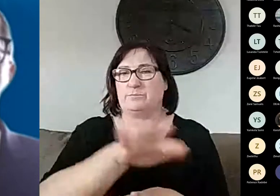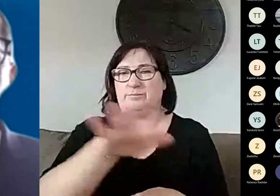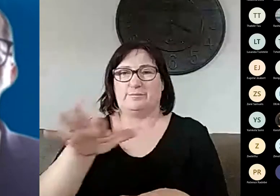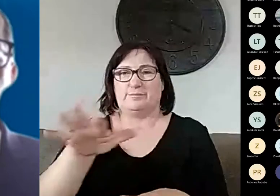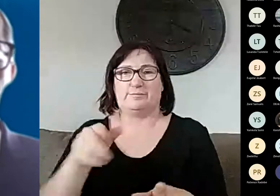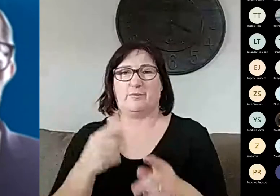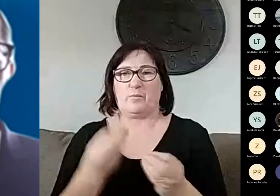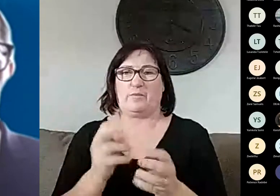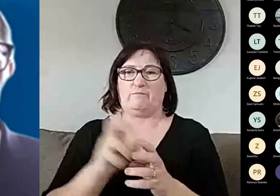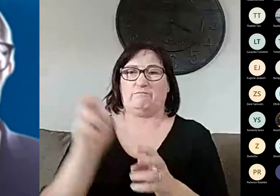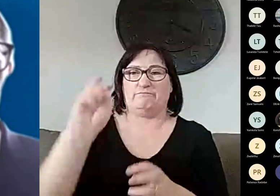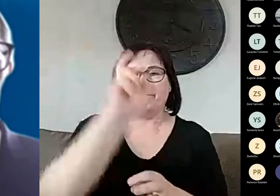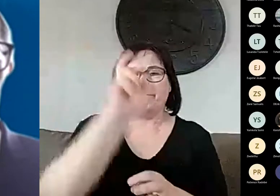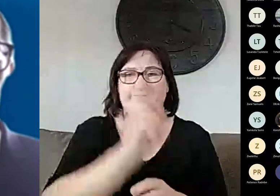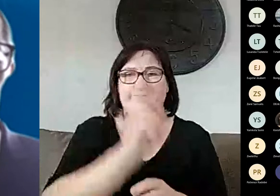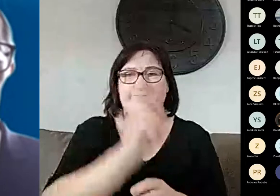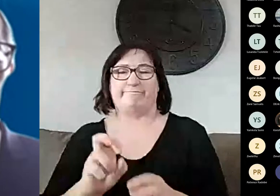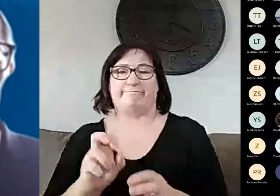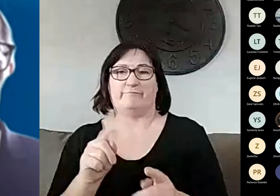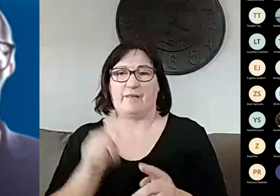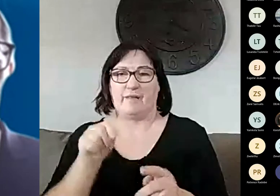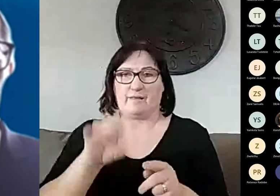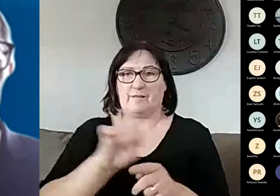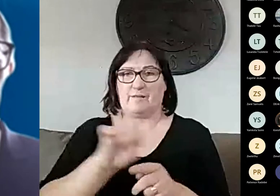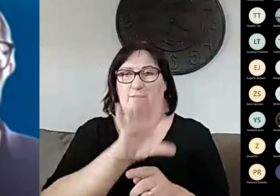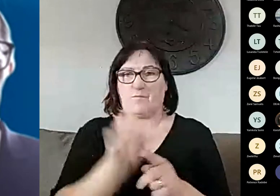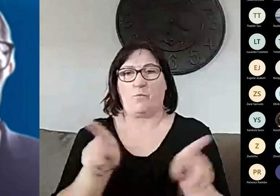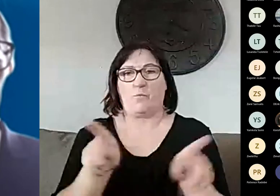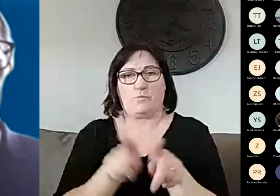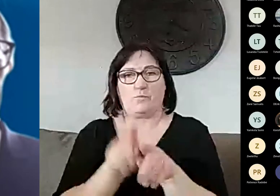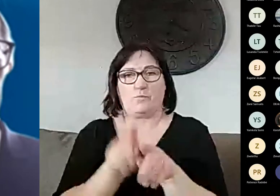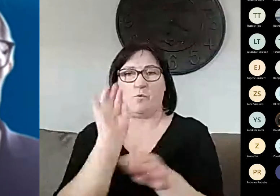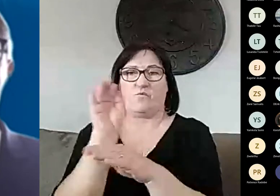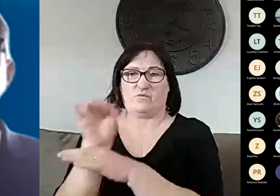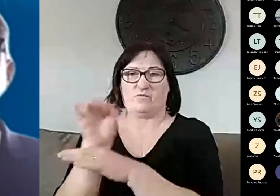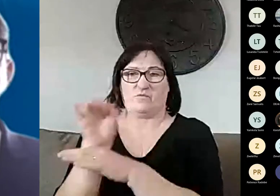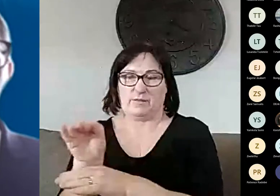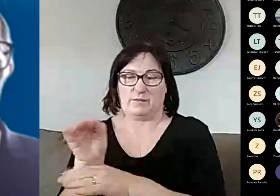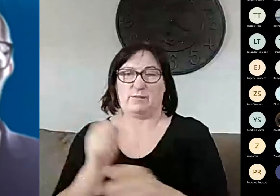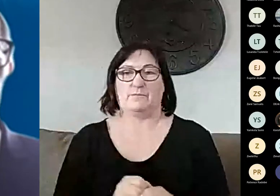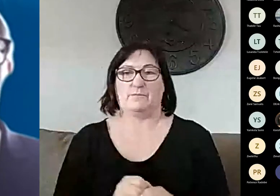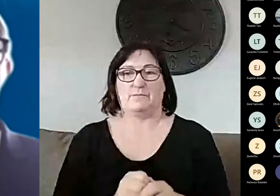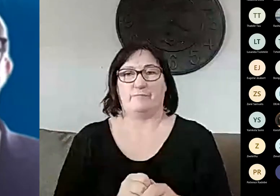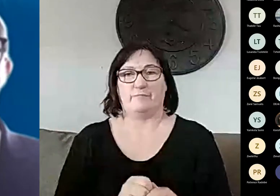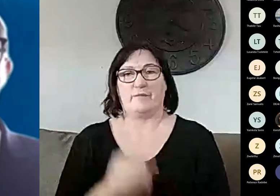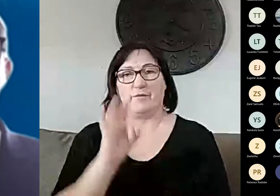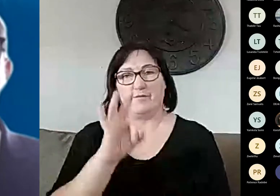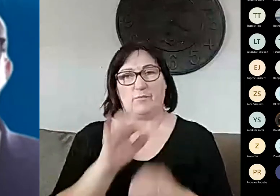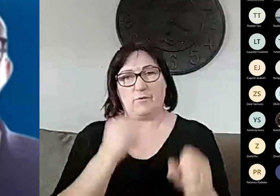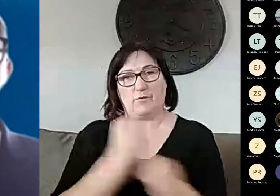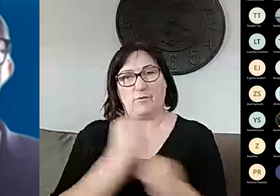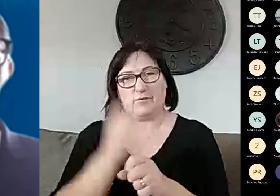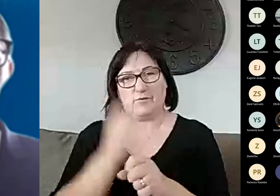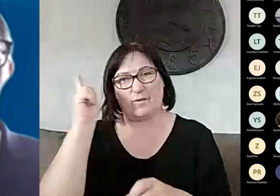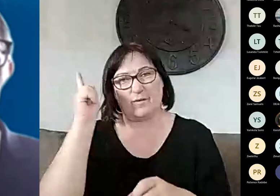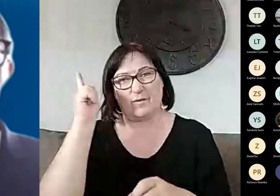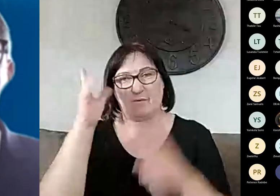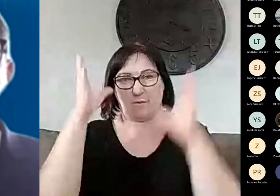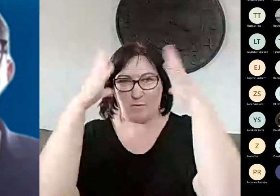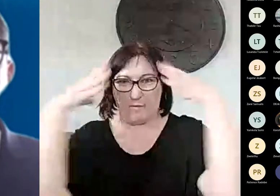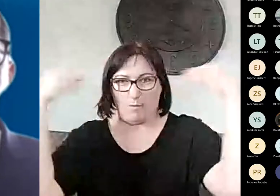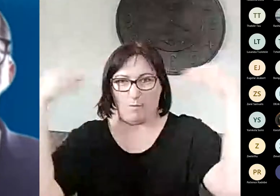industry, both in South Africa and abroad. He spent 3 years based in Amsterdam, developing business and